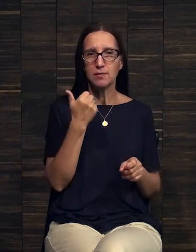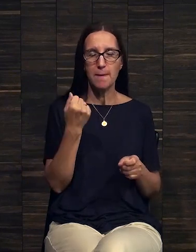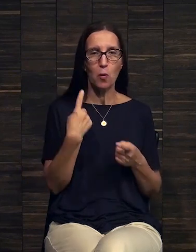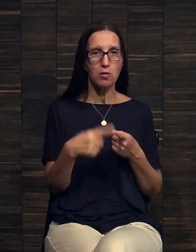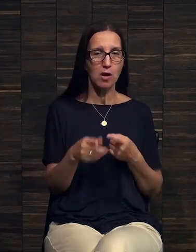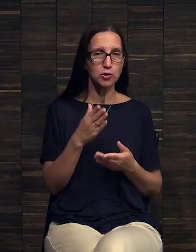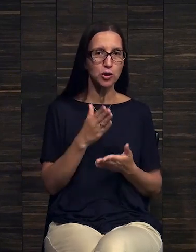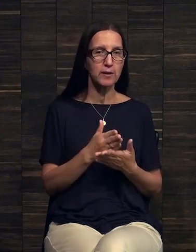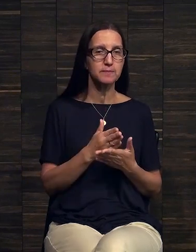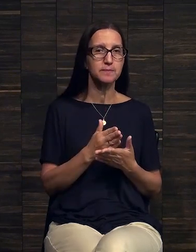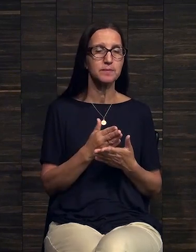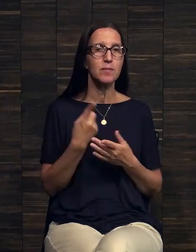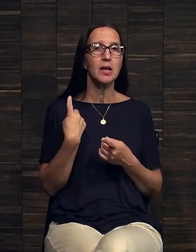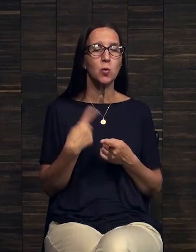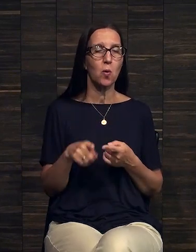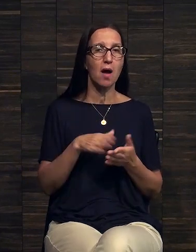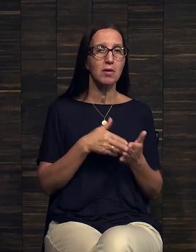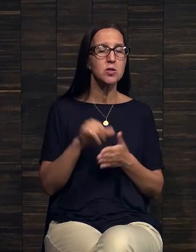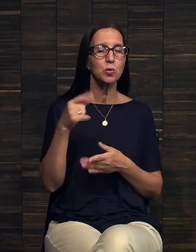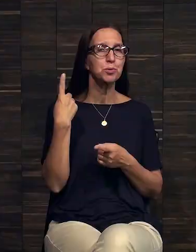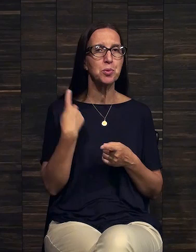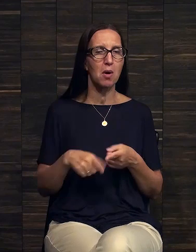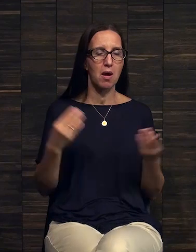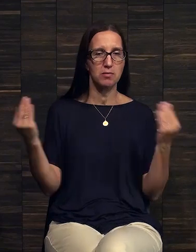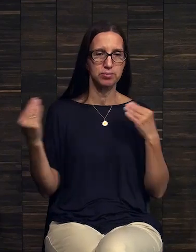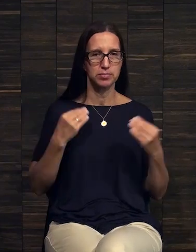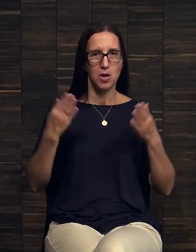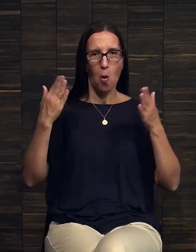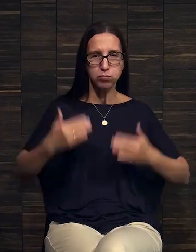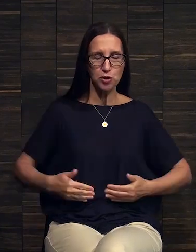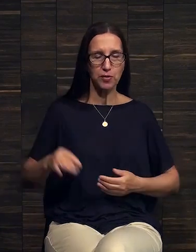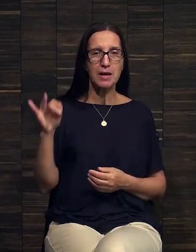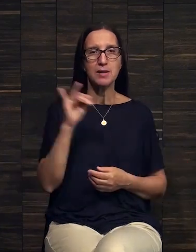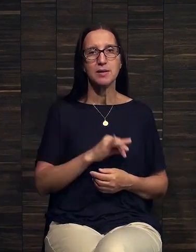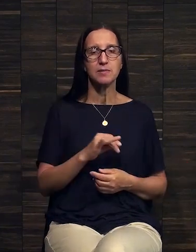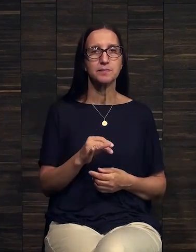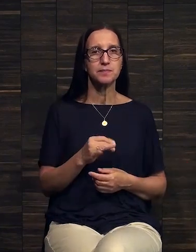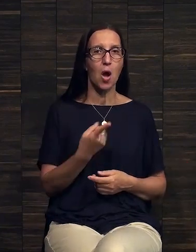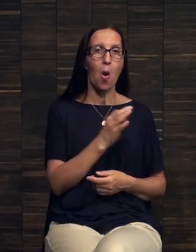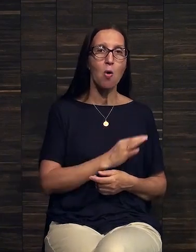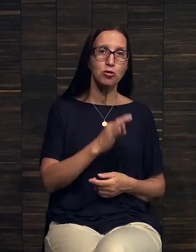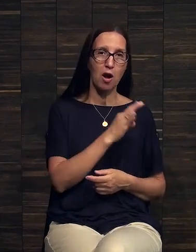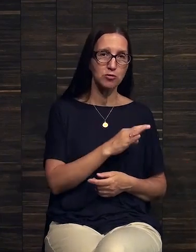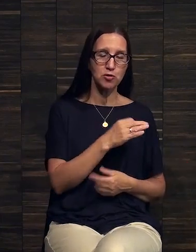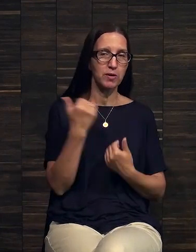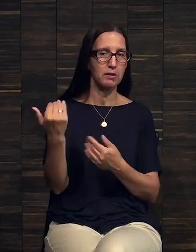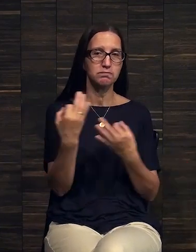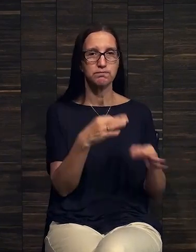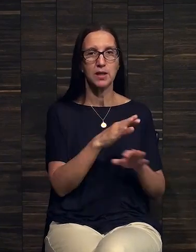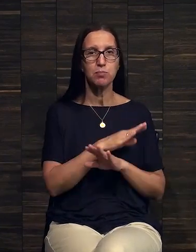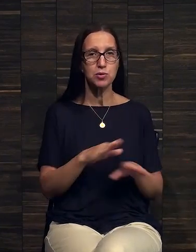same inside, just the cover paint is different. And